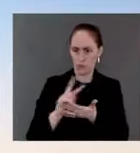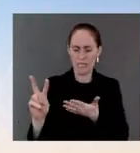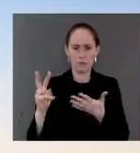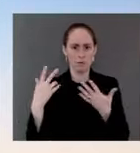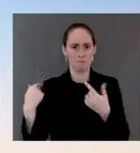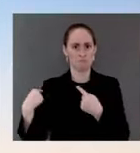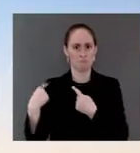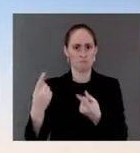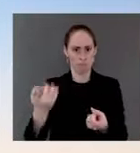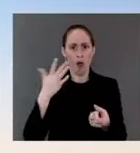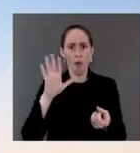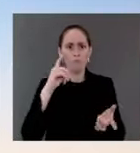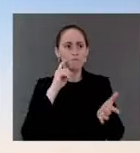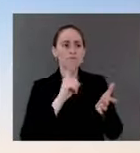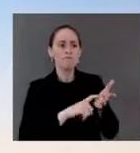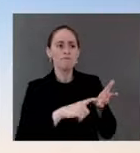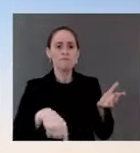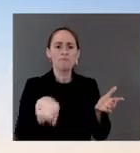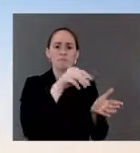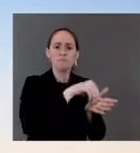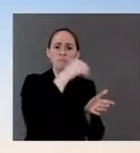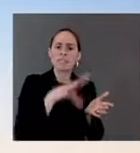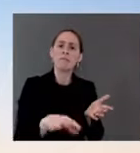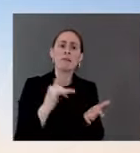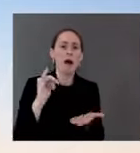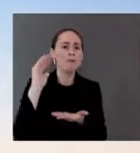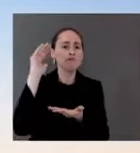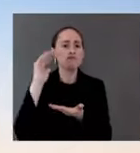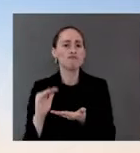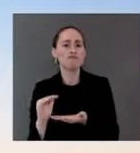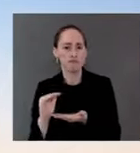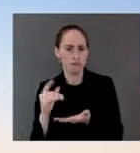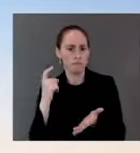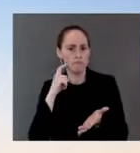of the rise in inflation. So about 50% of these